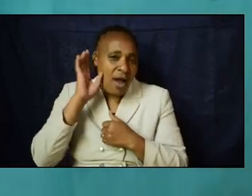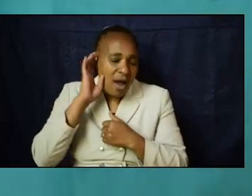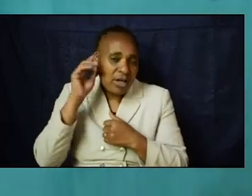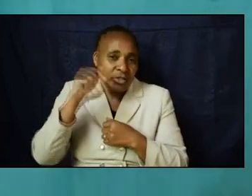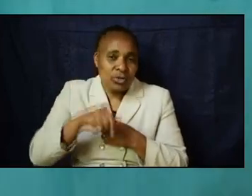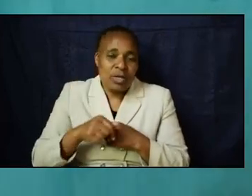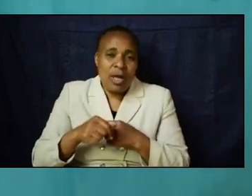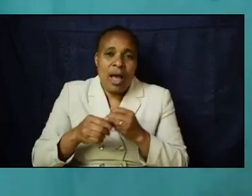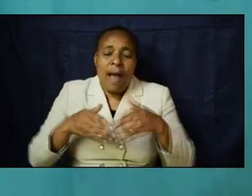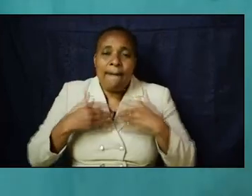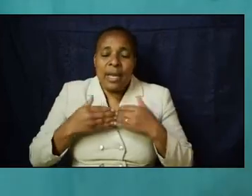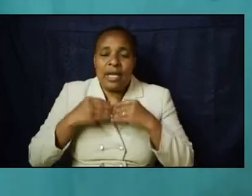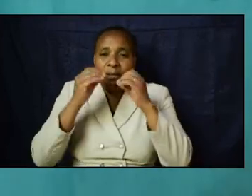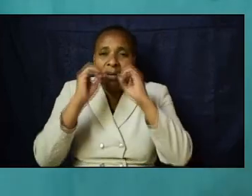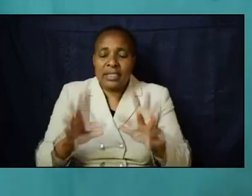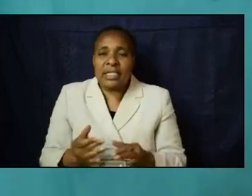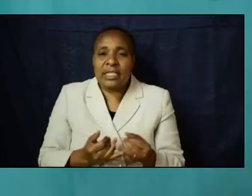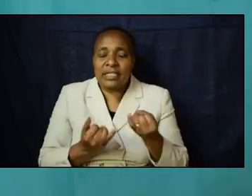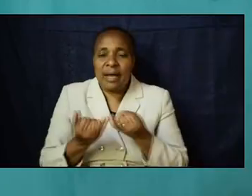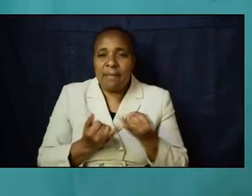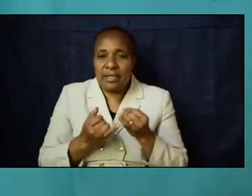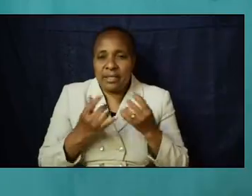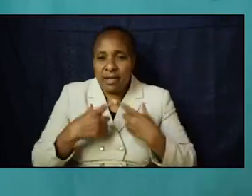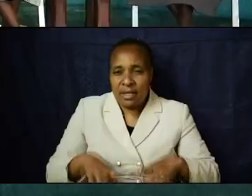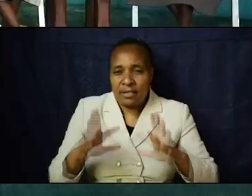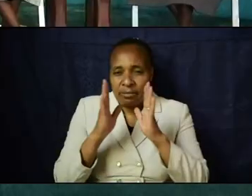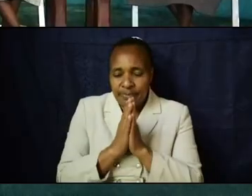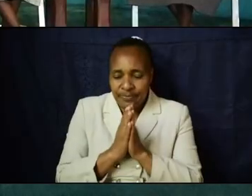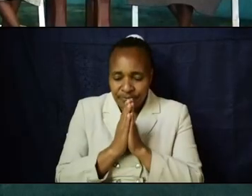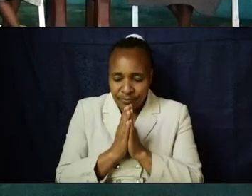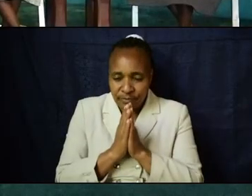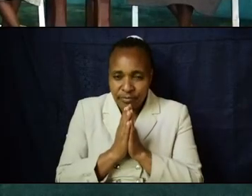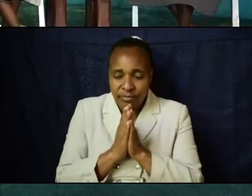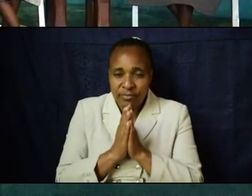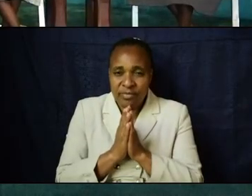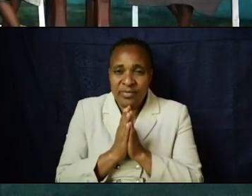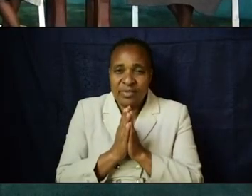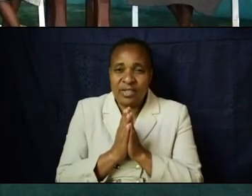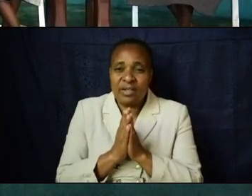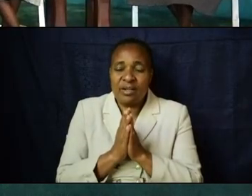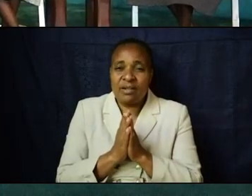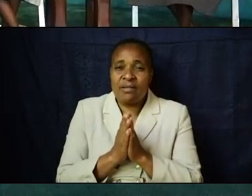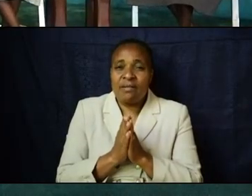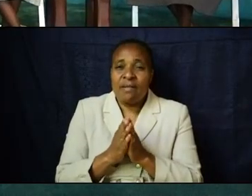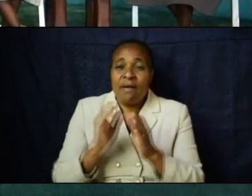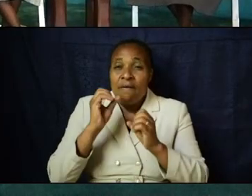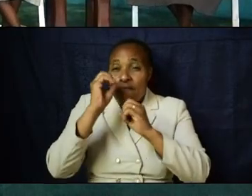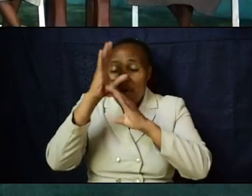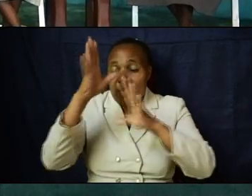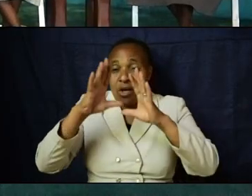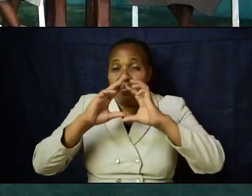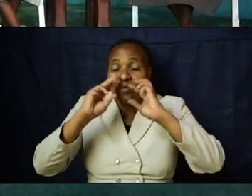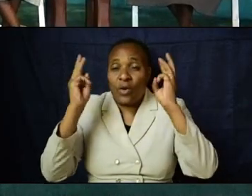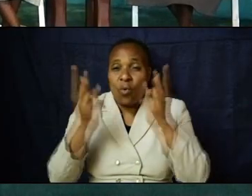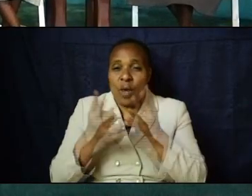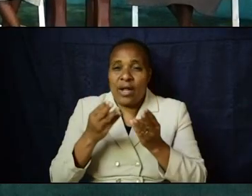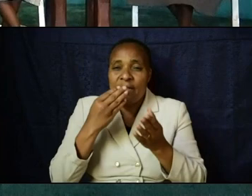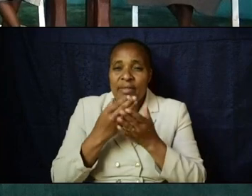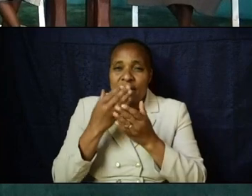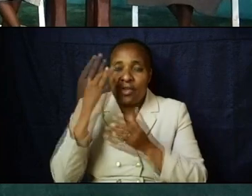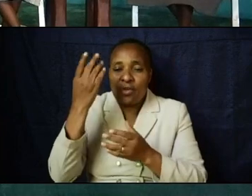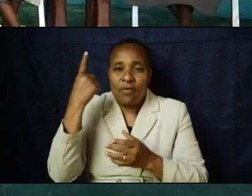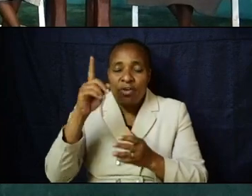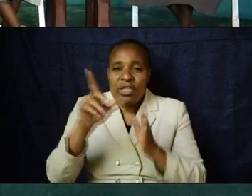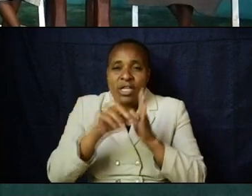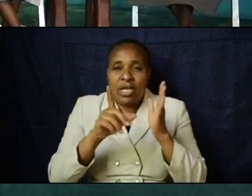and blessed Sabbath. Let's pray. Creator of the universe, thank you for the lesson